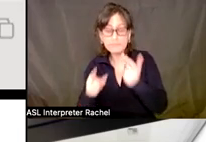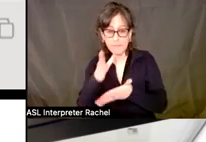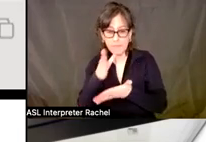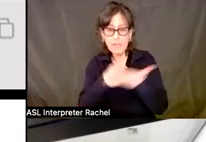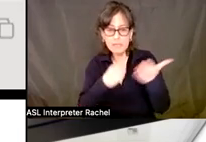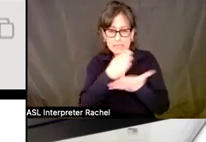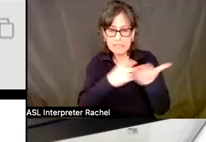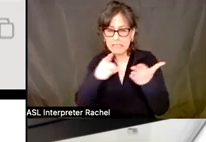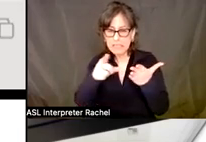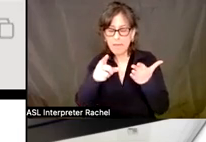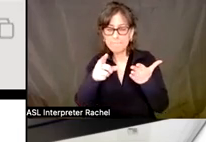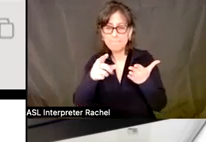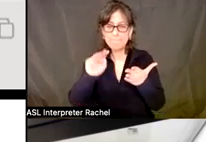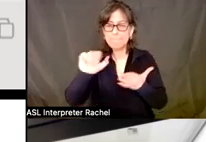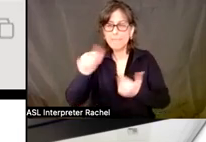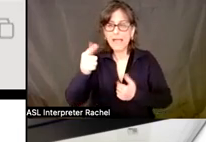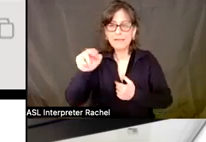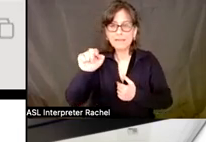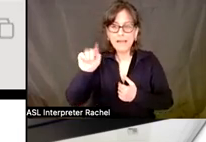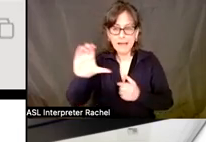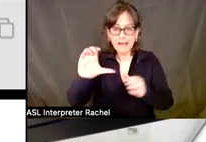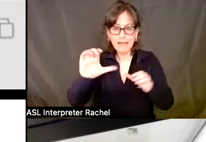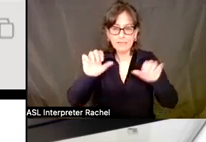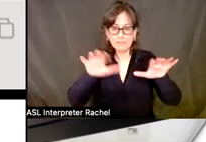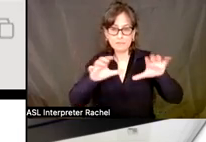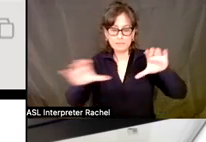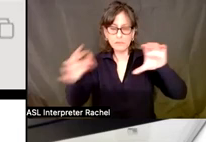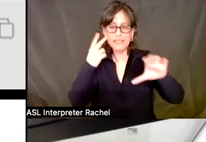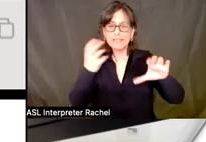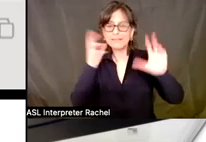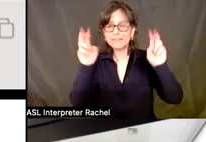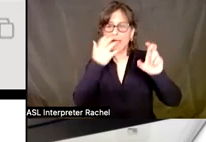these magnetic bodies, as shown by the hot colors,